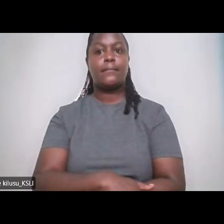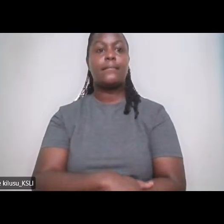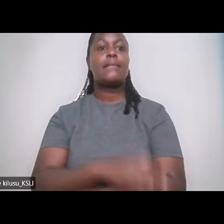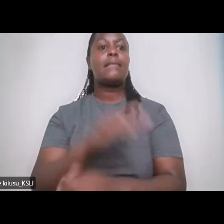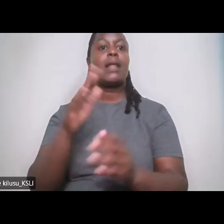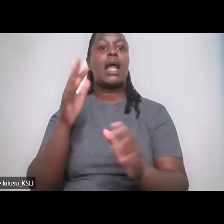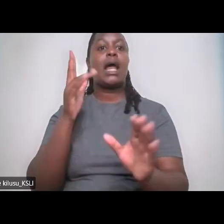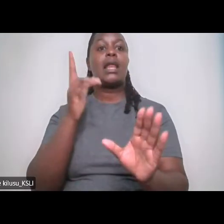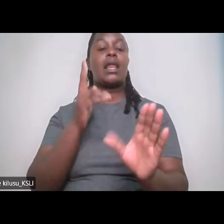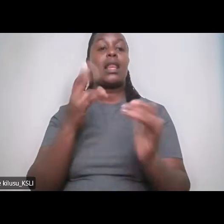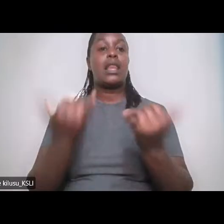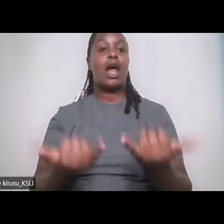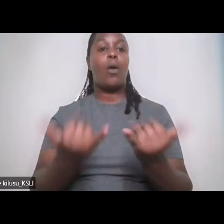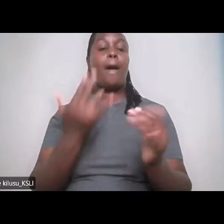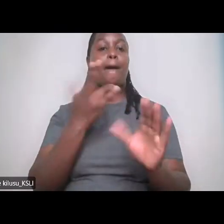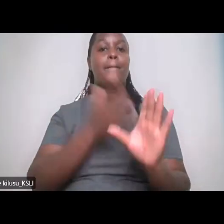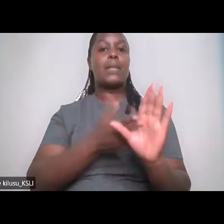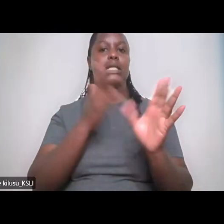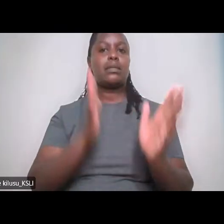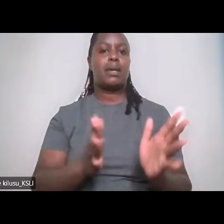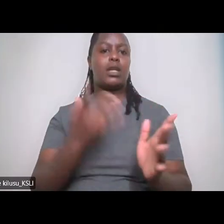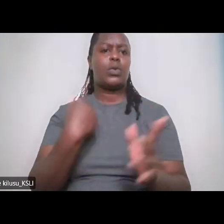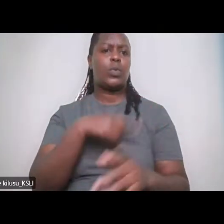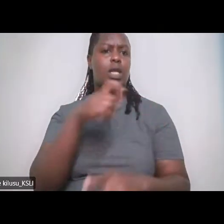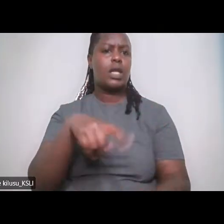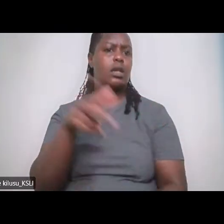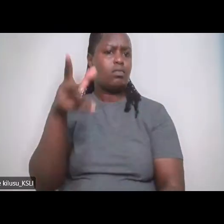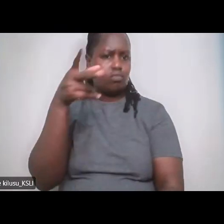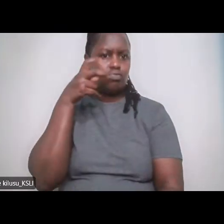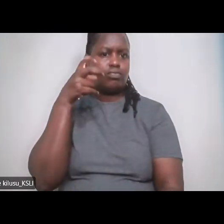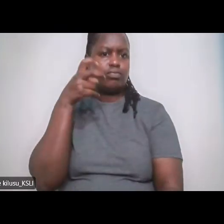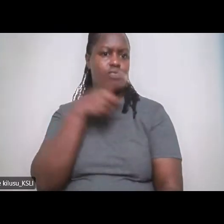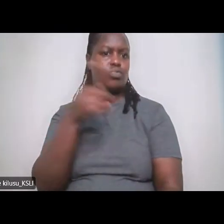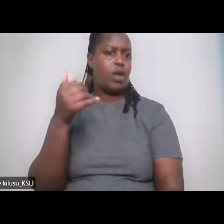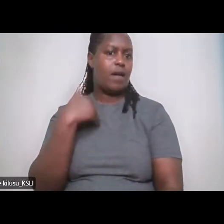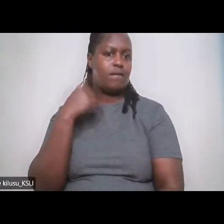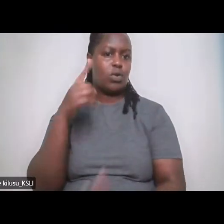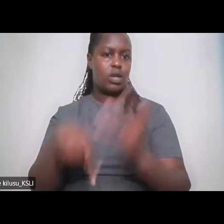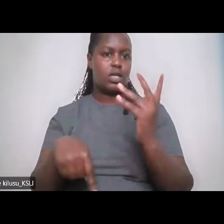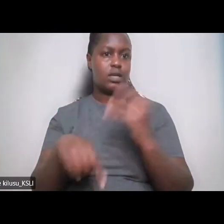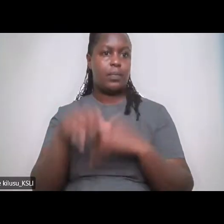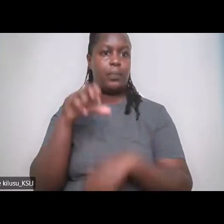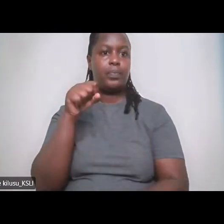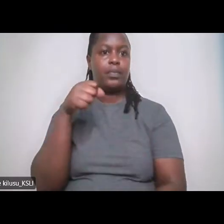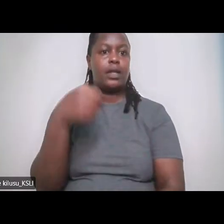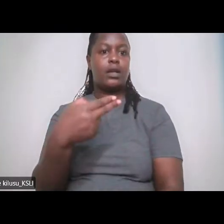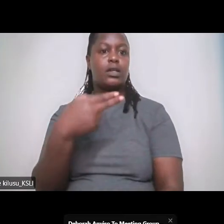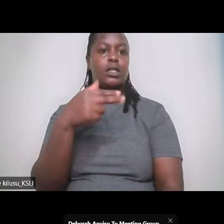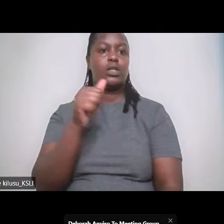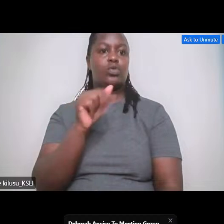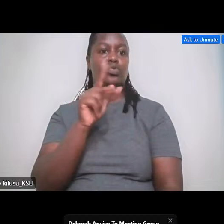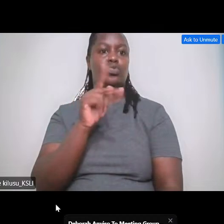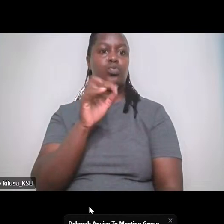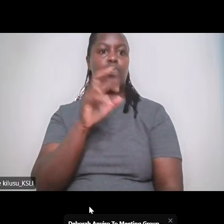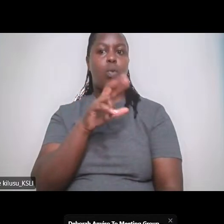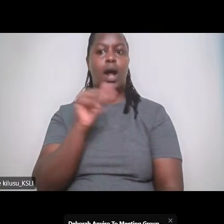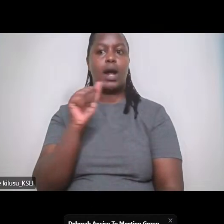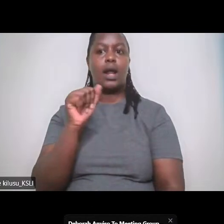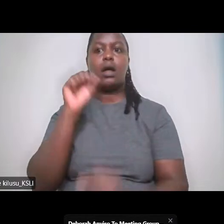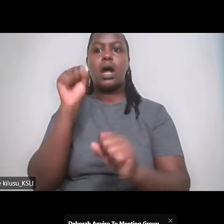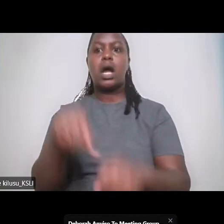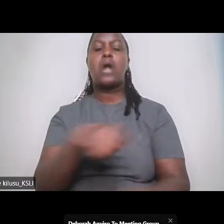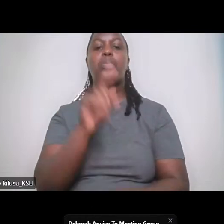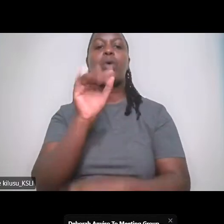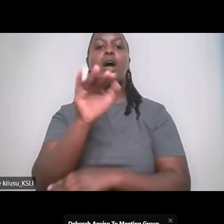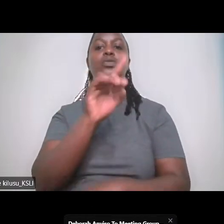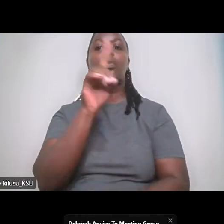participants. We hear voices first. So I can see Shakira. Shakira, please, can you unmute and ask your question